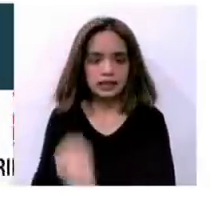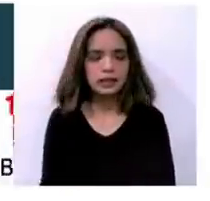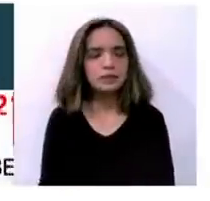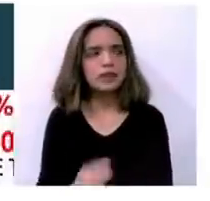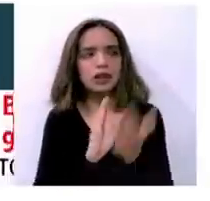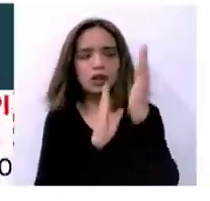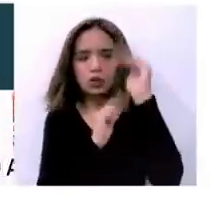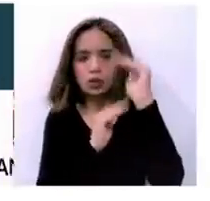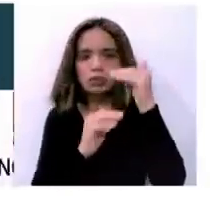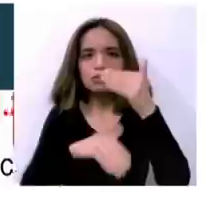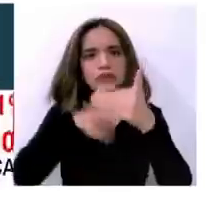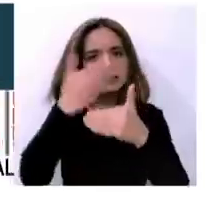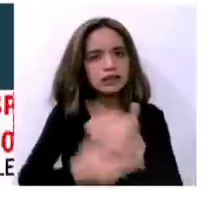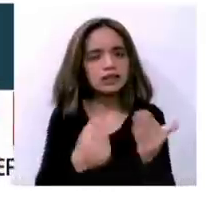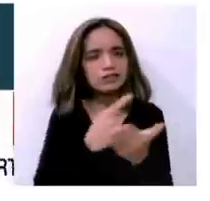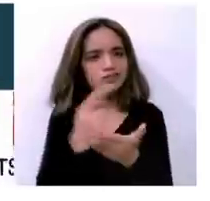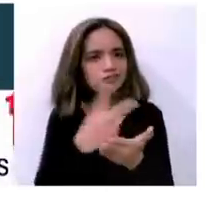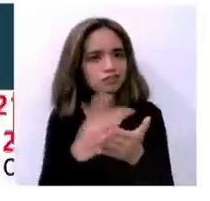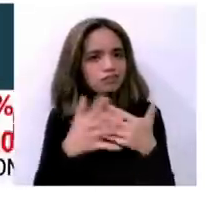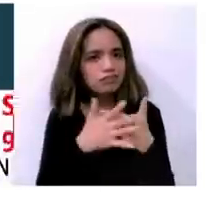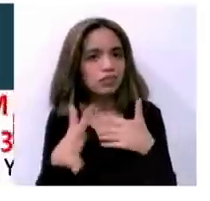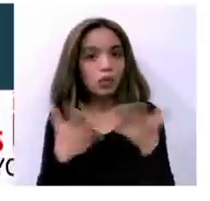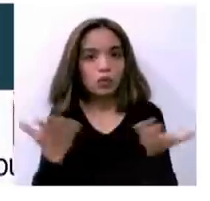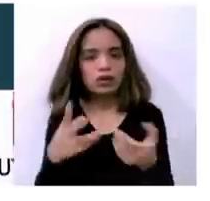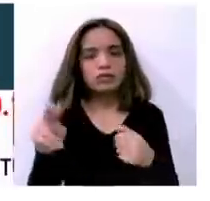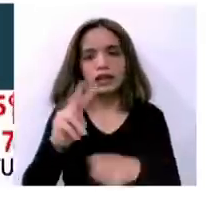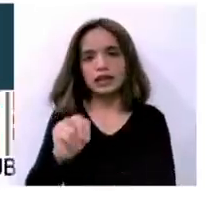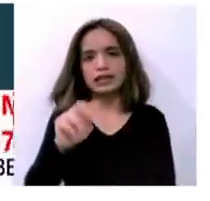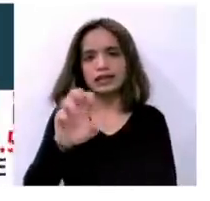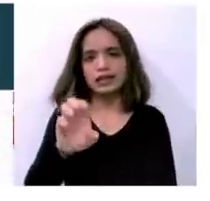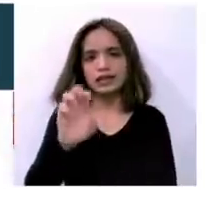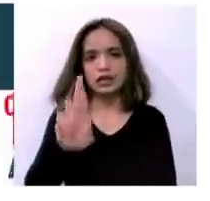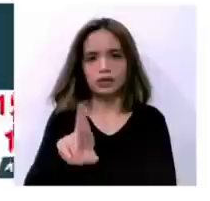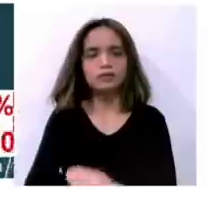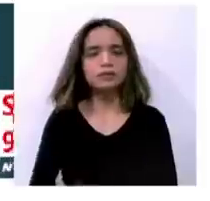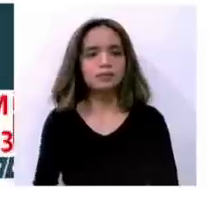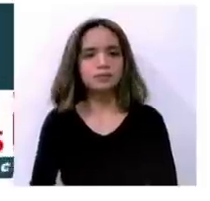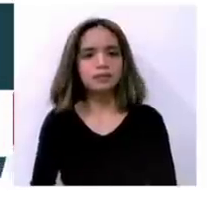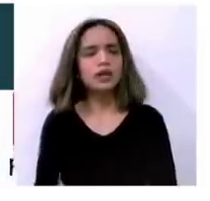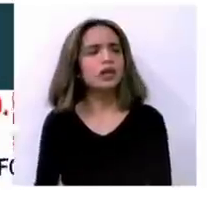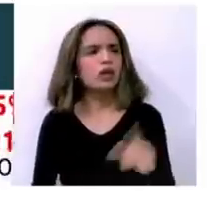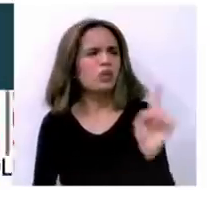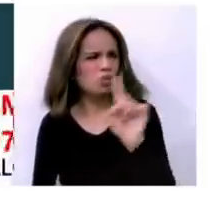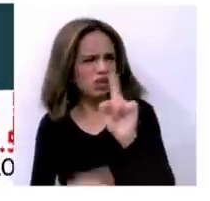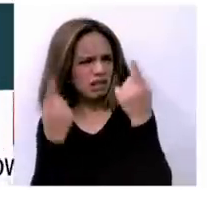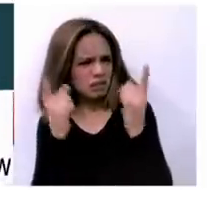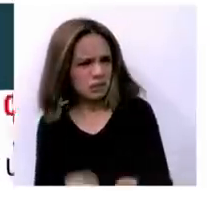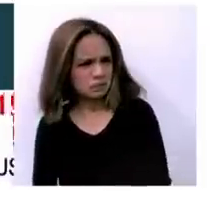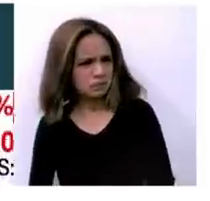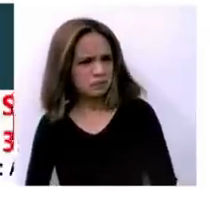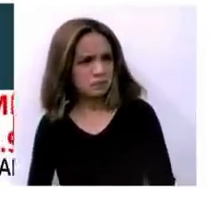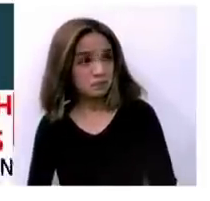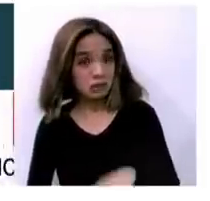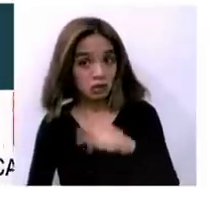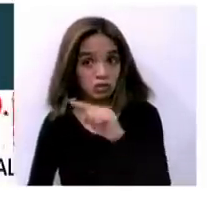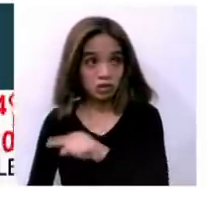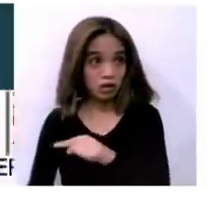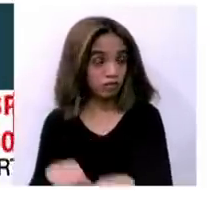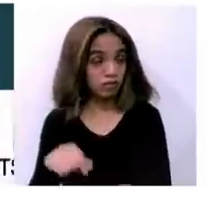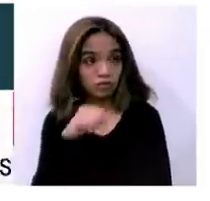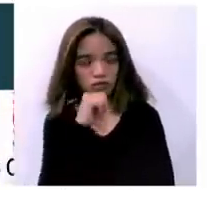hopefully in the next few weeks in the National Capital Region. Yeah. So what happened? He is